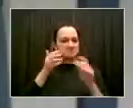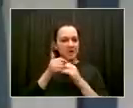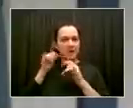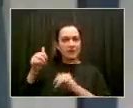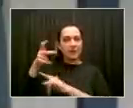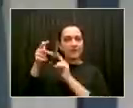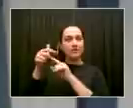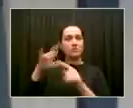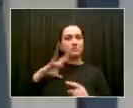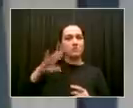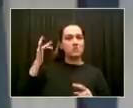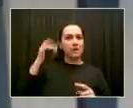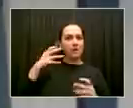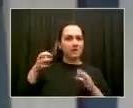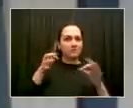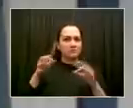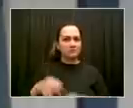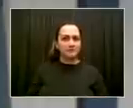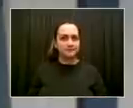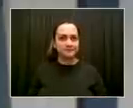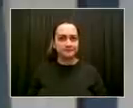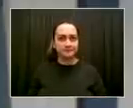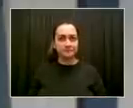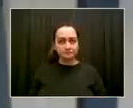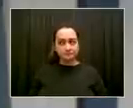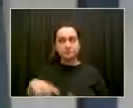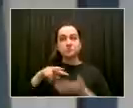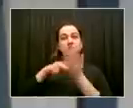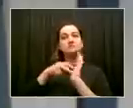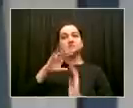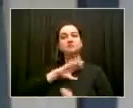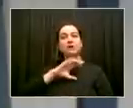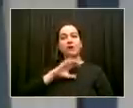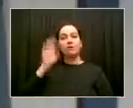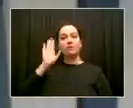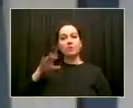in the area to see who may have